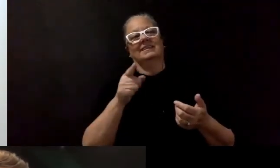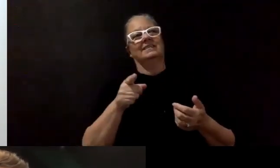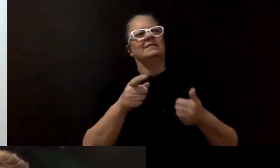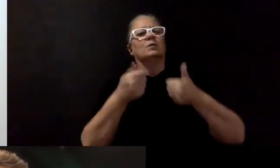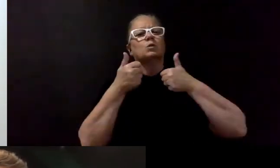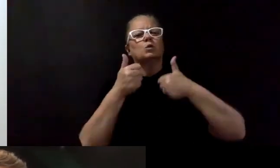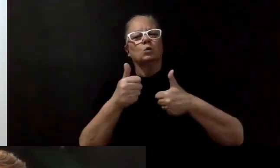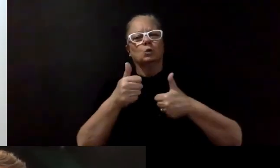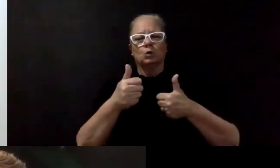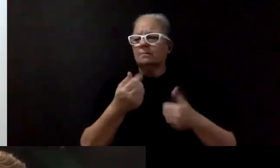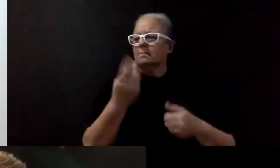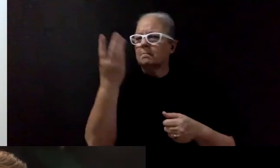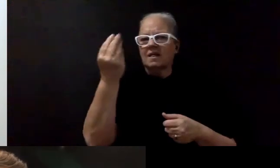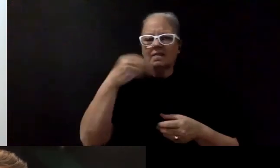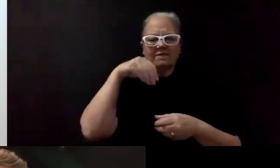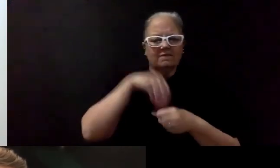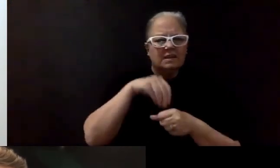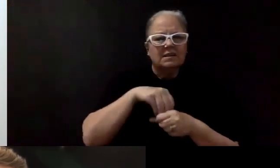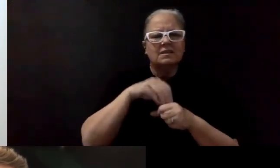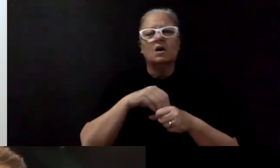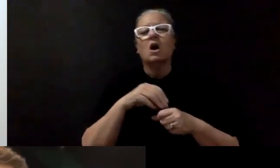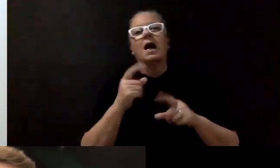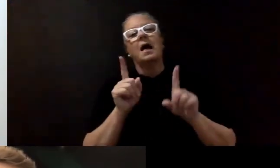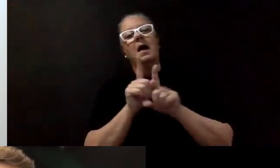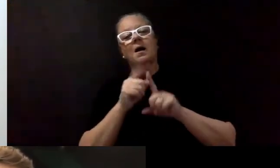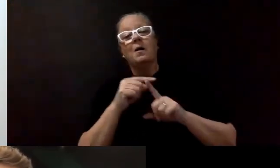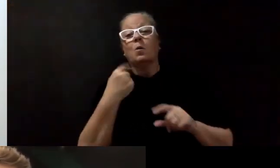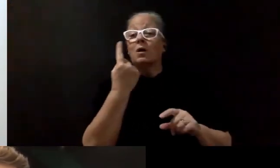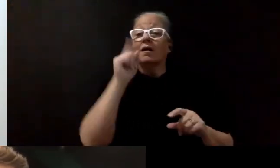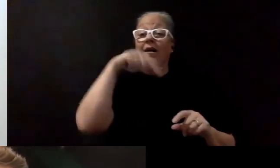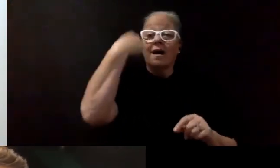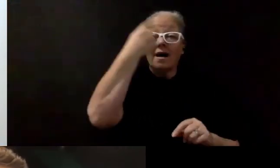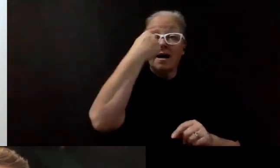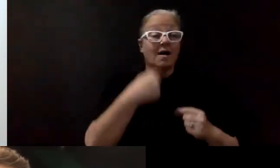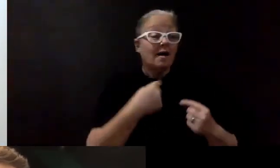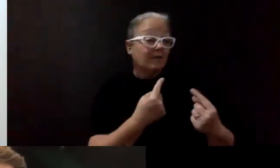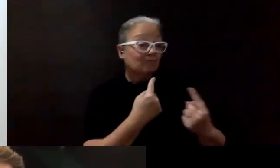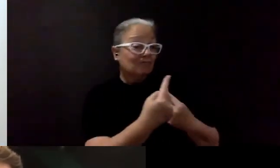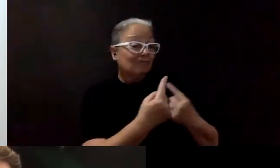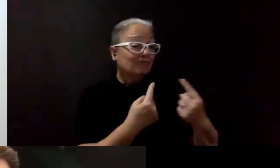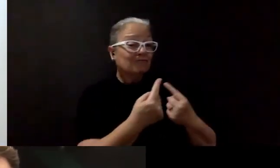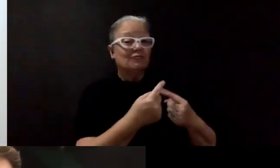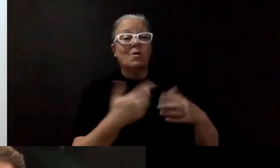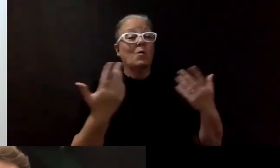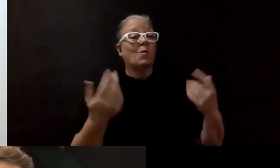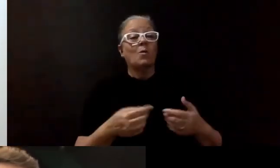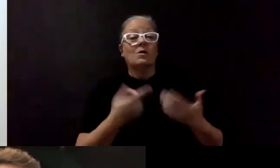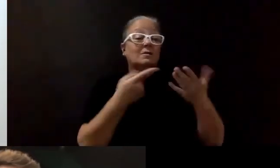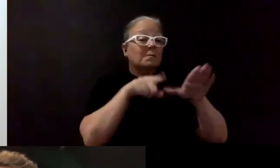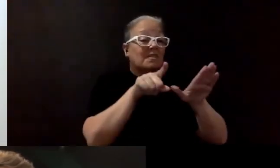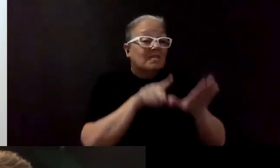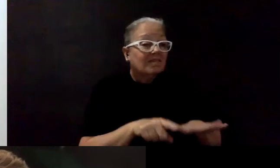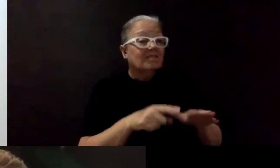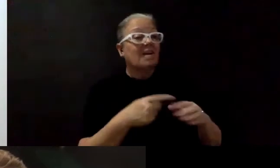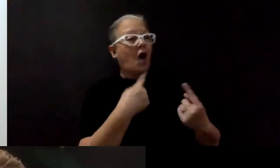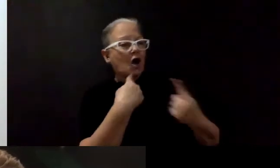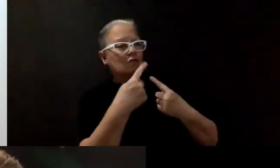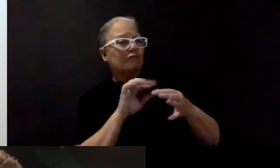not you sitting down and having a 1 hour conversation or whatever it is, a 6 month relationship or